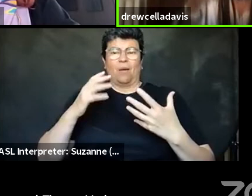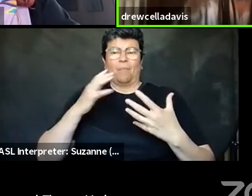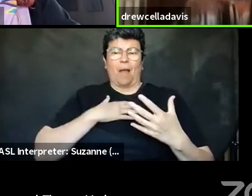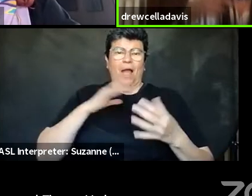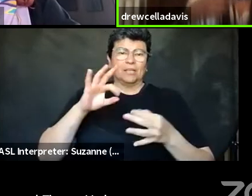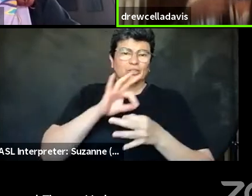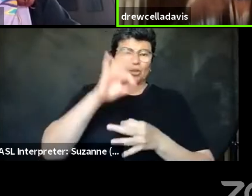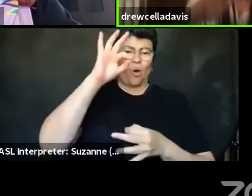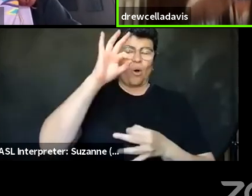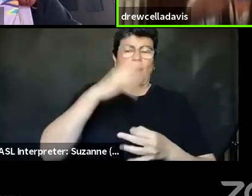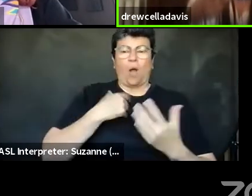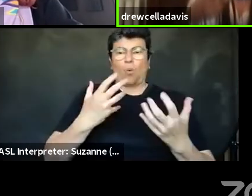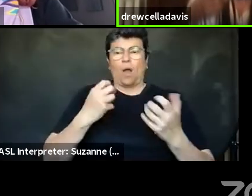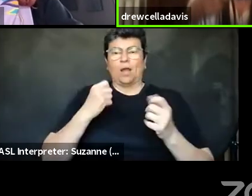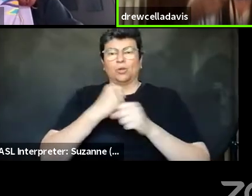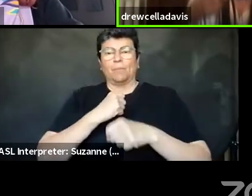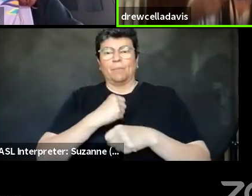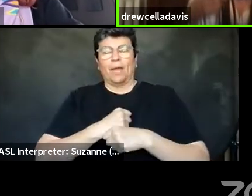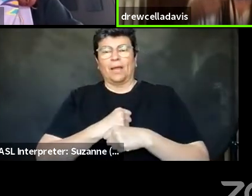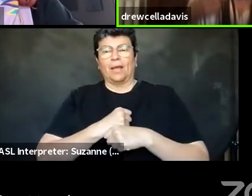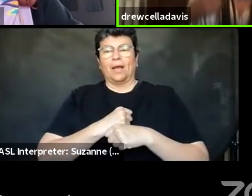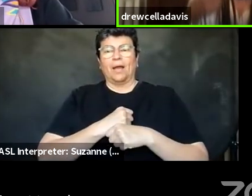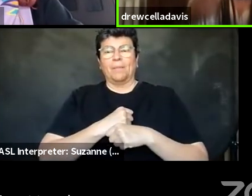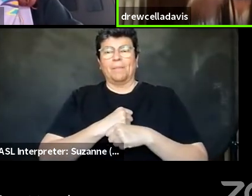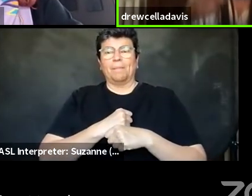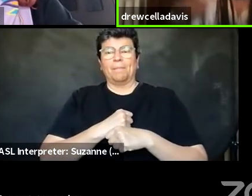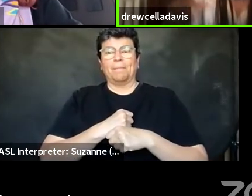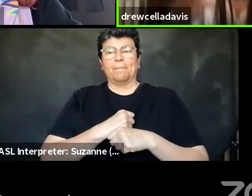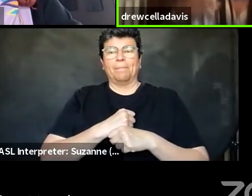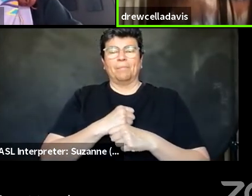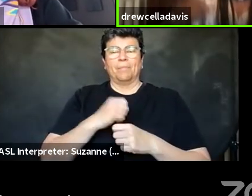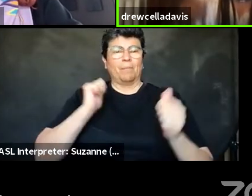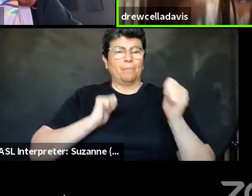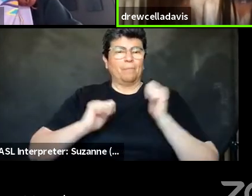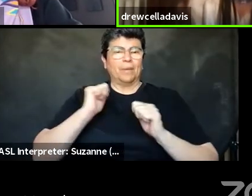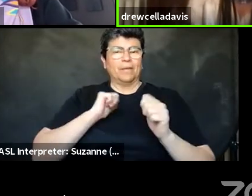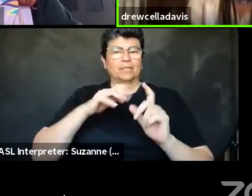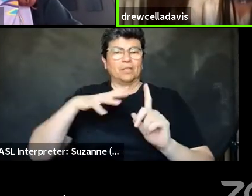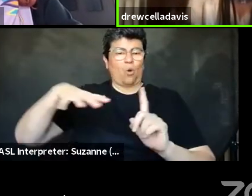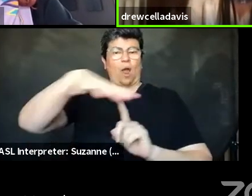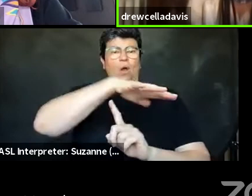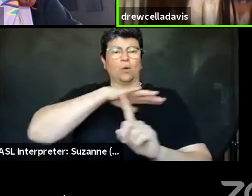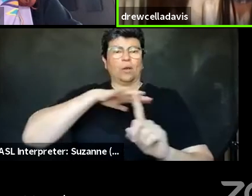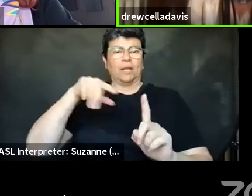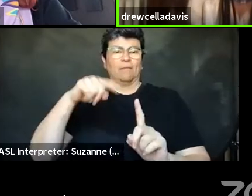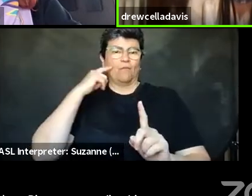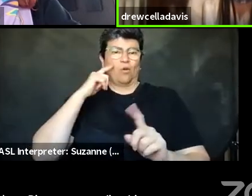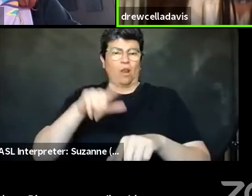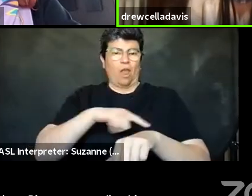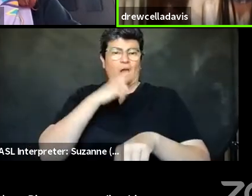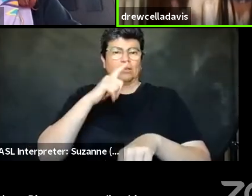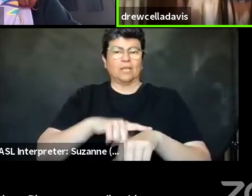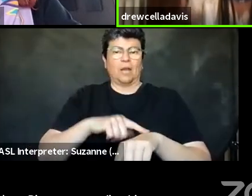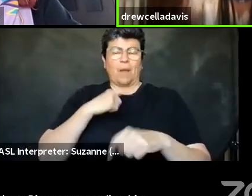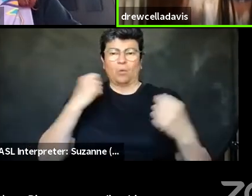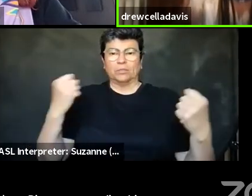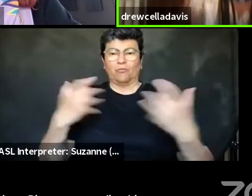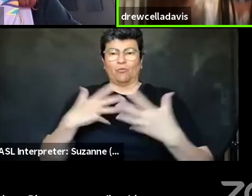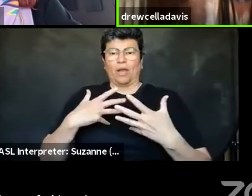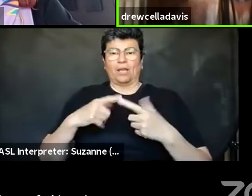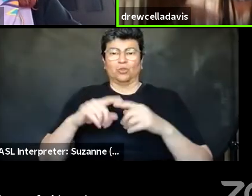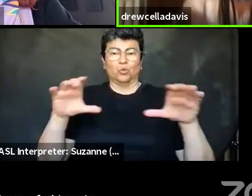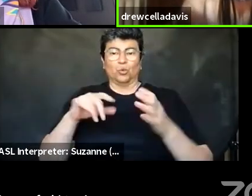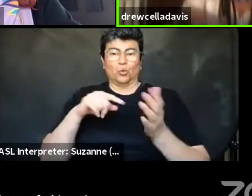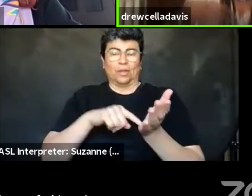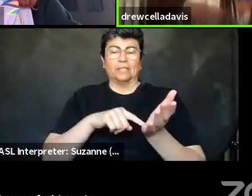I want to make a piece surrounding him. And for a long time, I was afraid to do